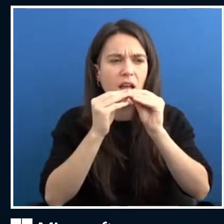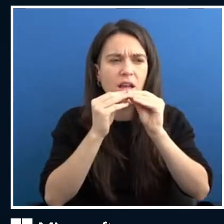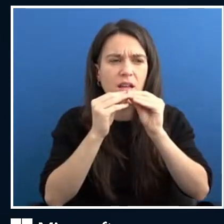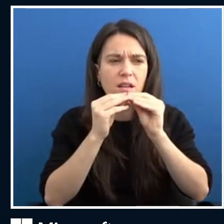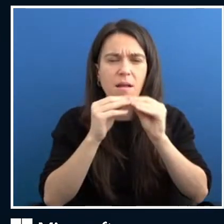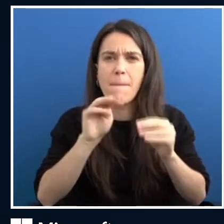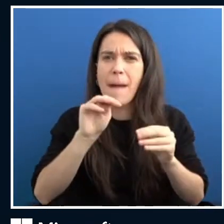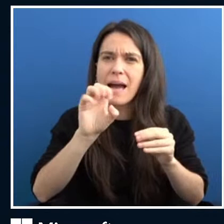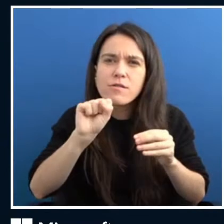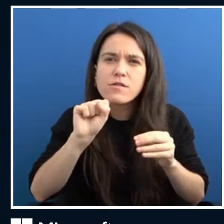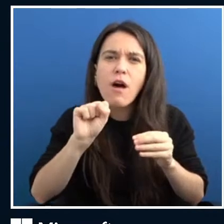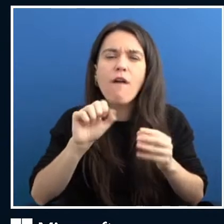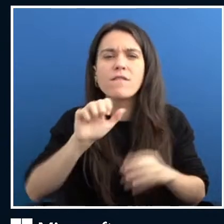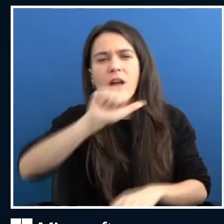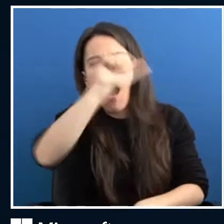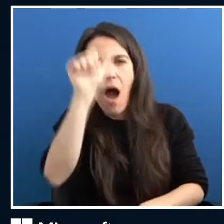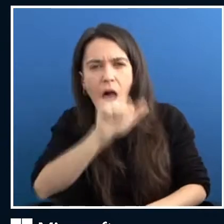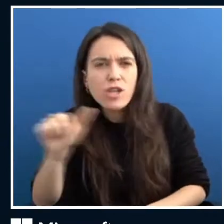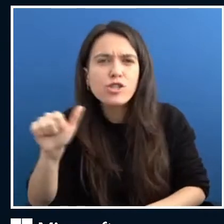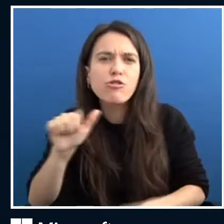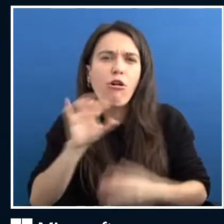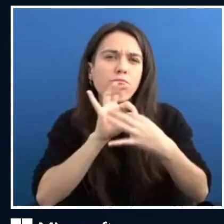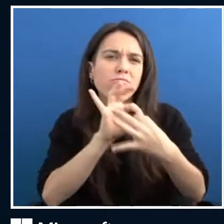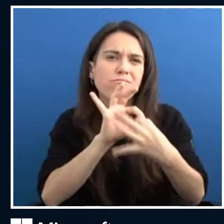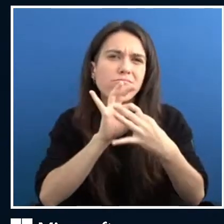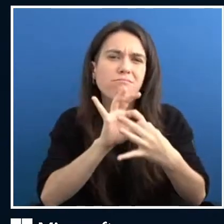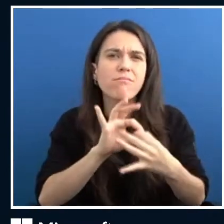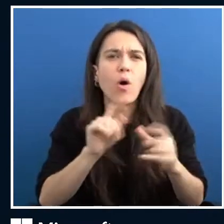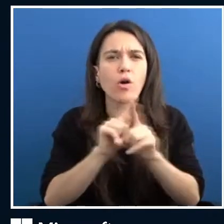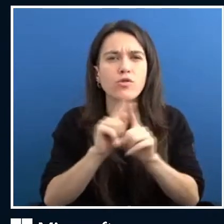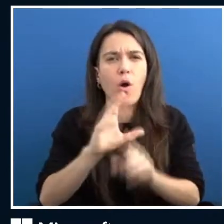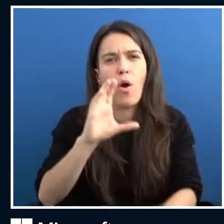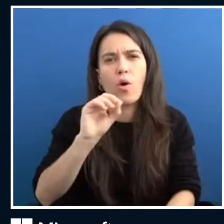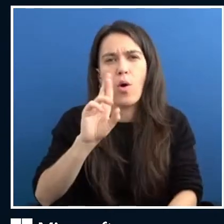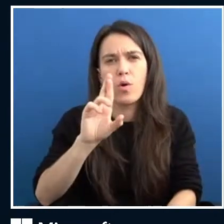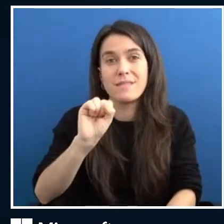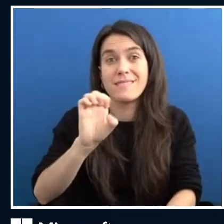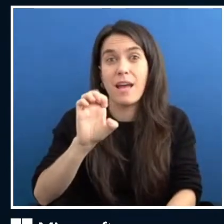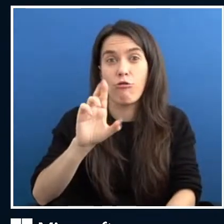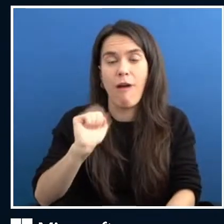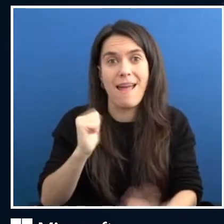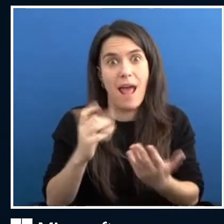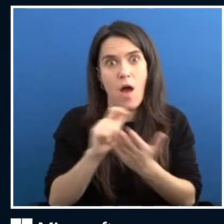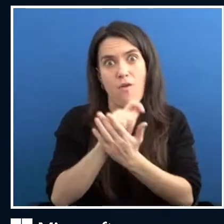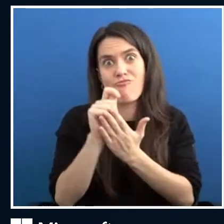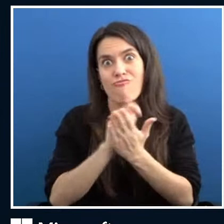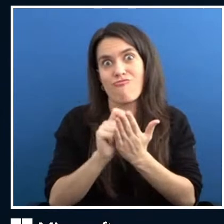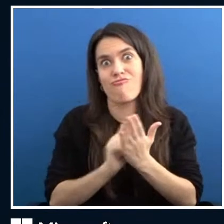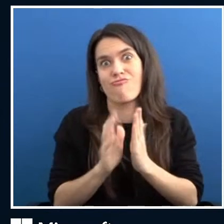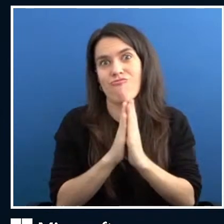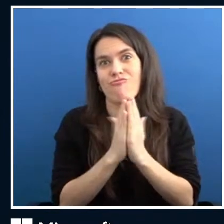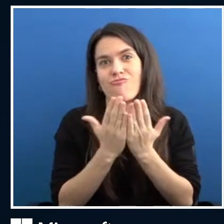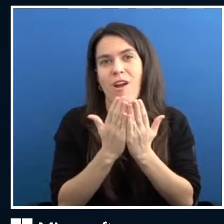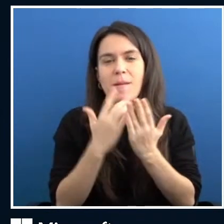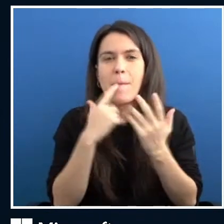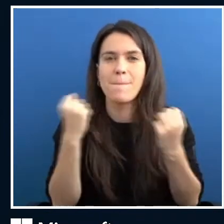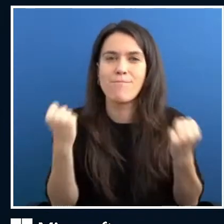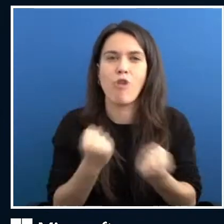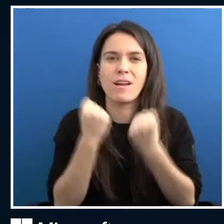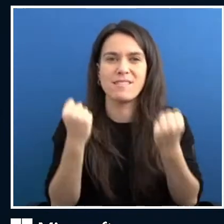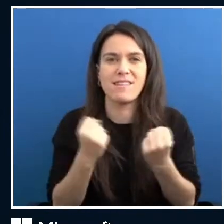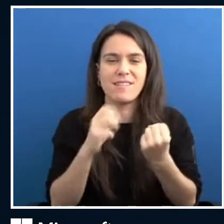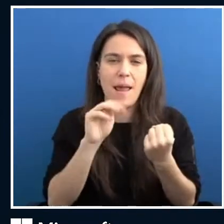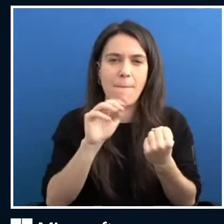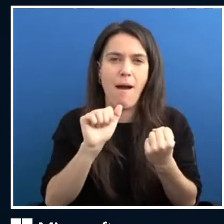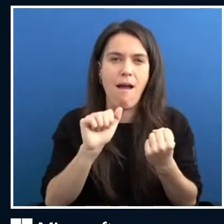Azure, and also Coursera. And I'm currently writing a book called Practical ML Ops with O'Reilly.